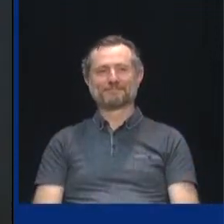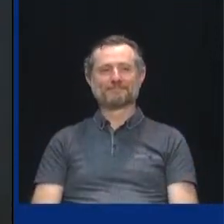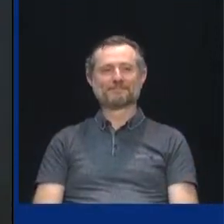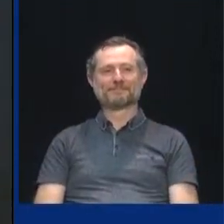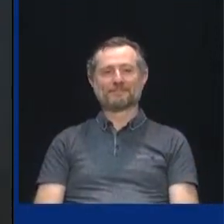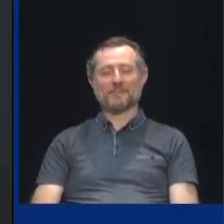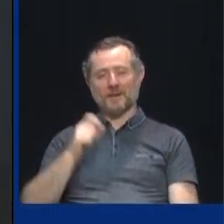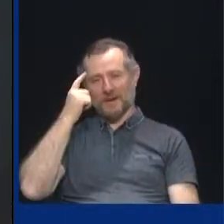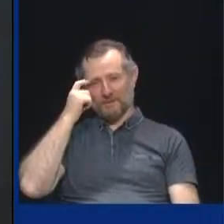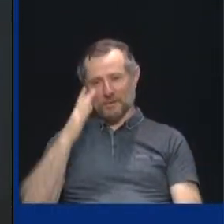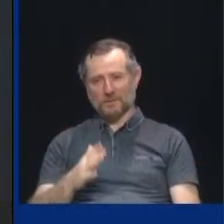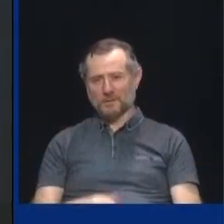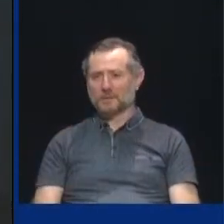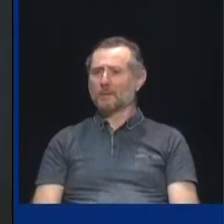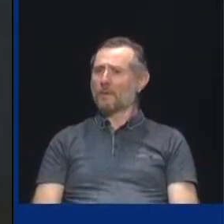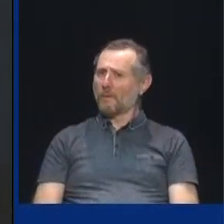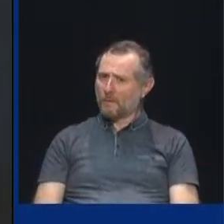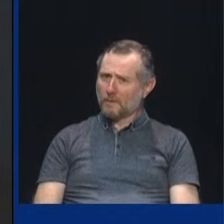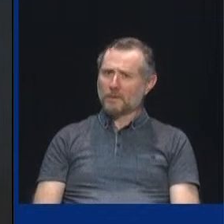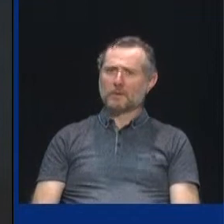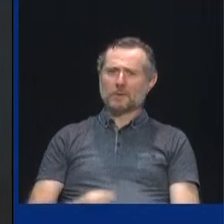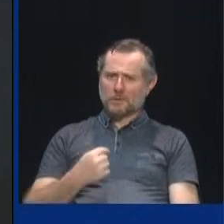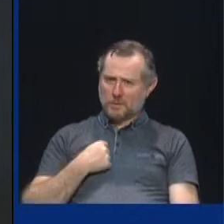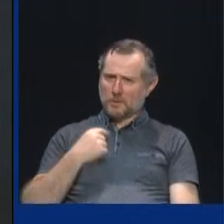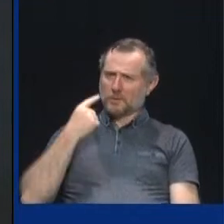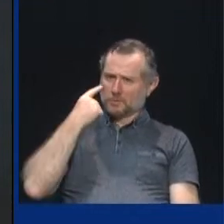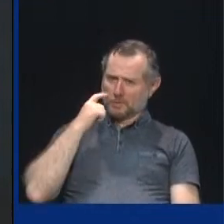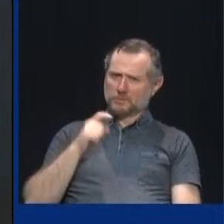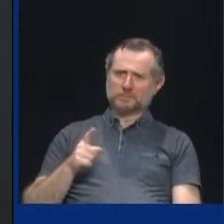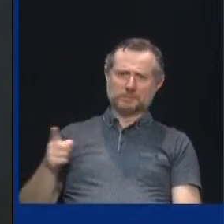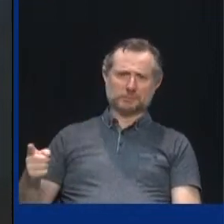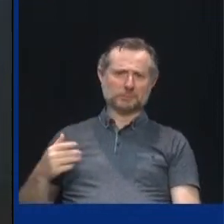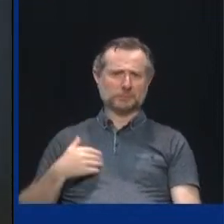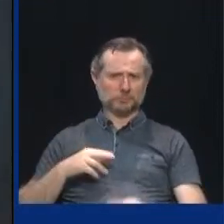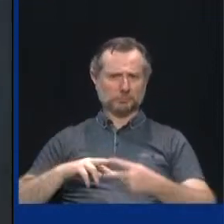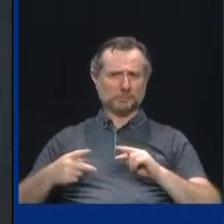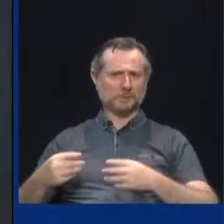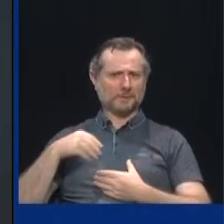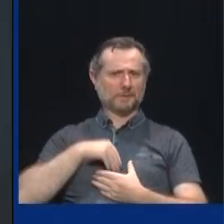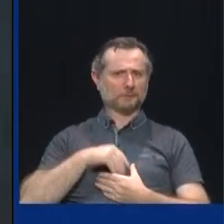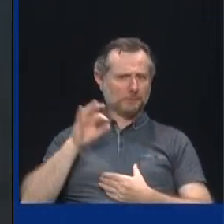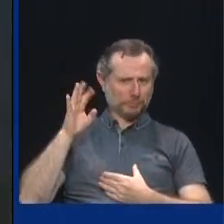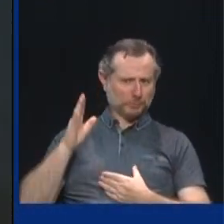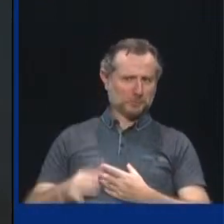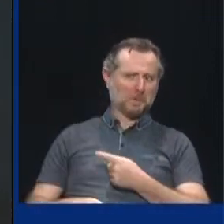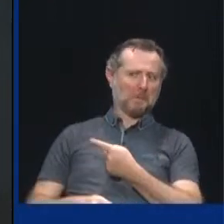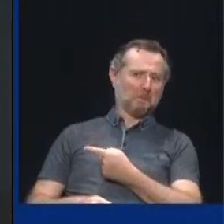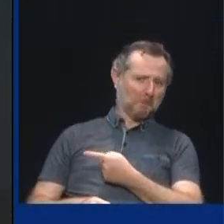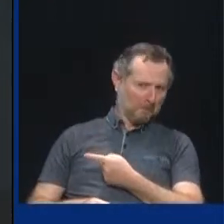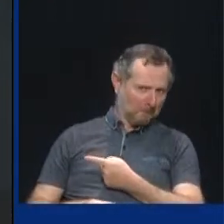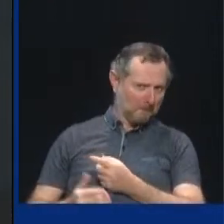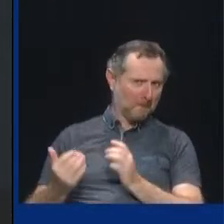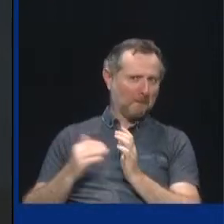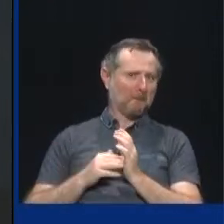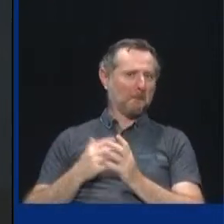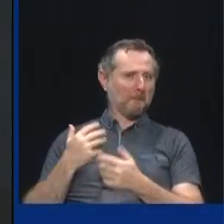I think Jennifer Jones Austin has the genes of a preacher. Don't you agree? Let's give her another round of applause.